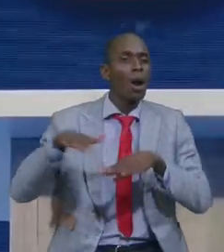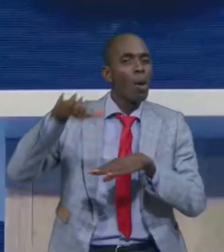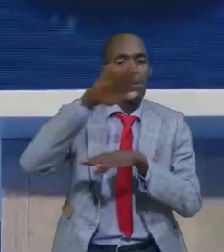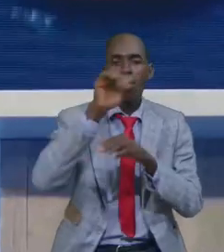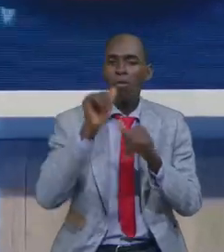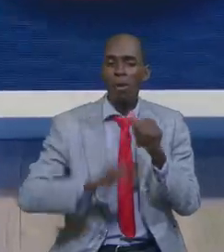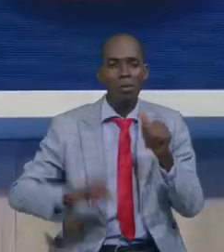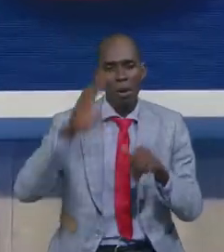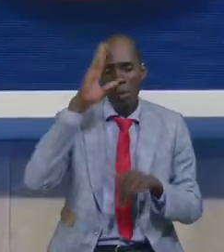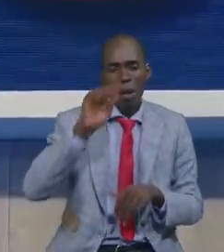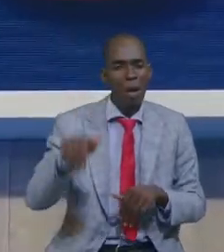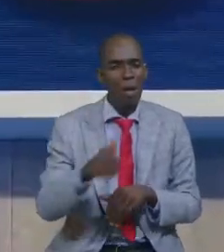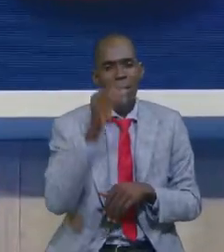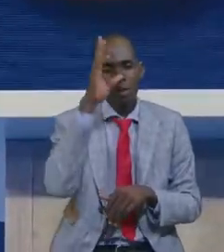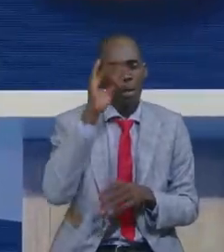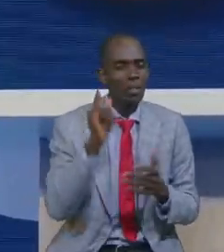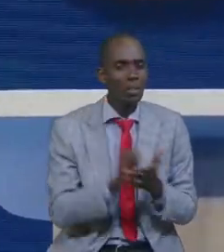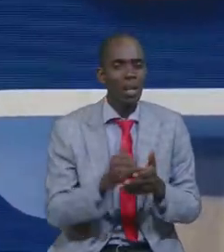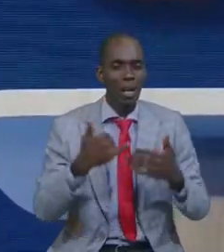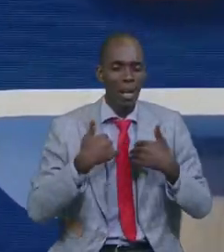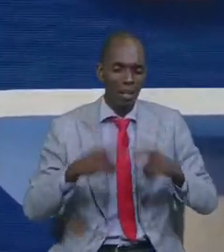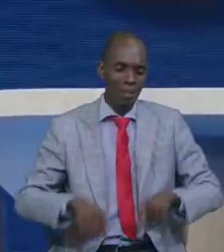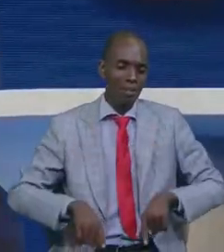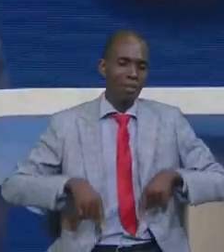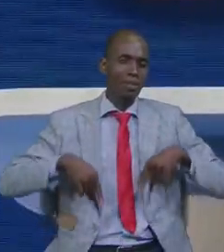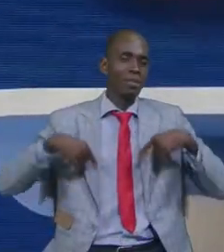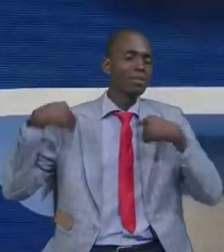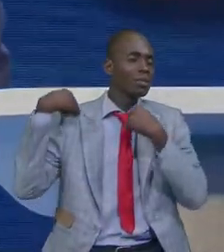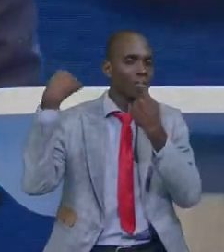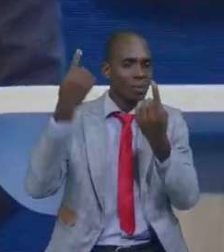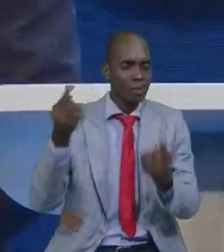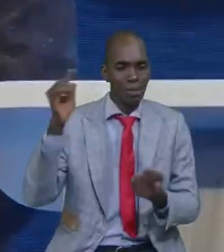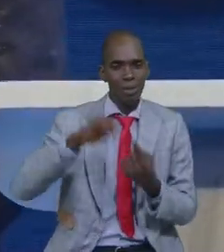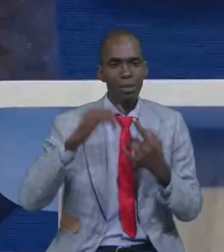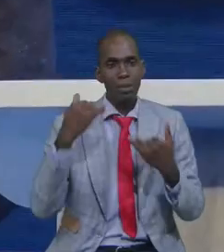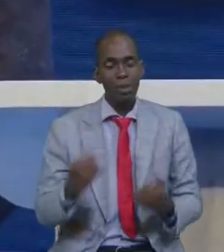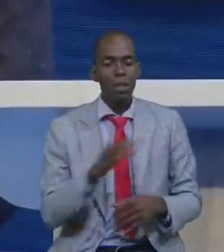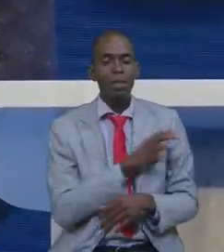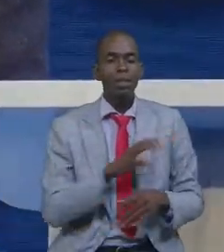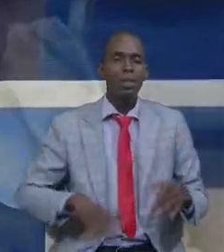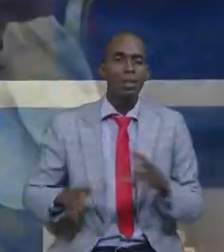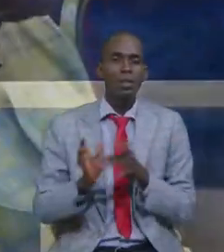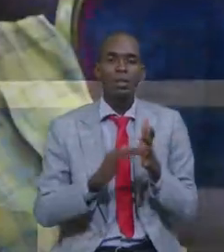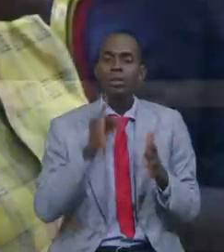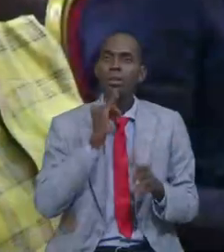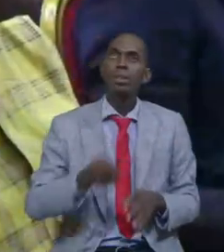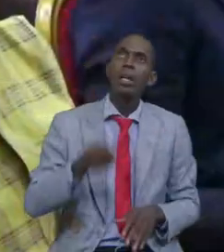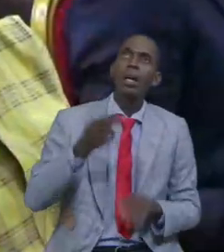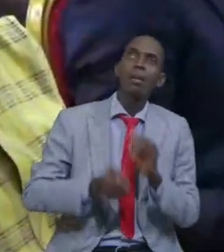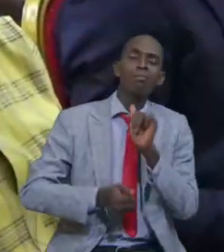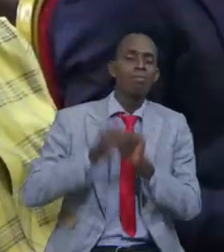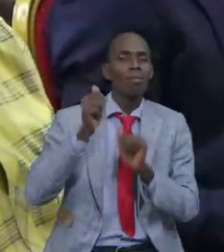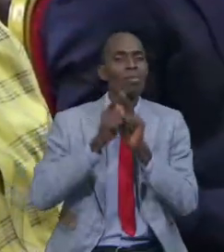every man that ever lived on the face of the earth. Is higher, is greater,